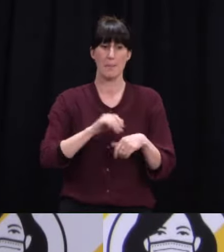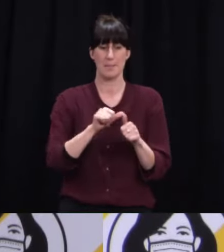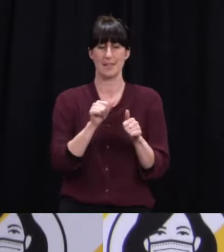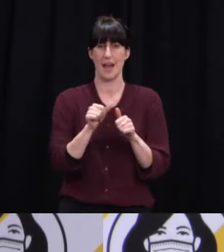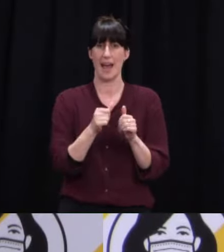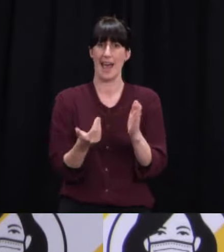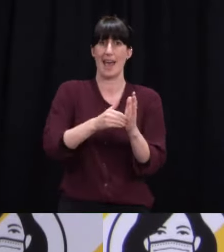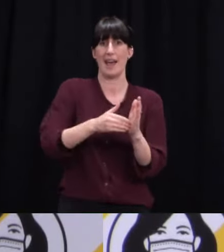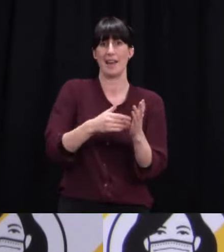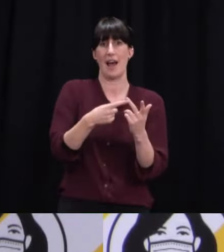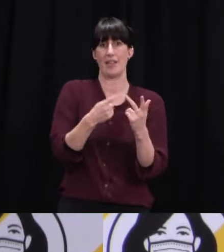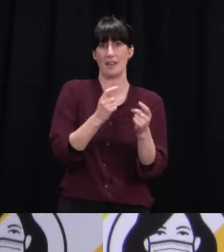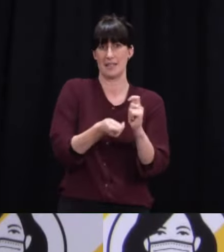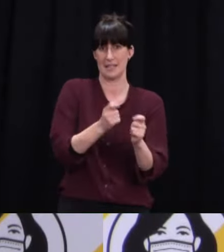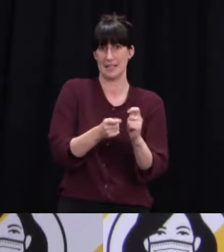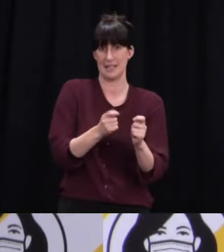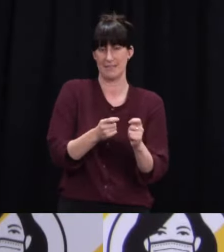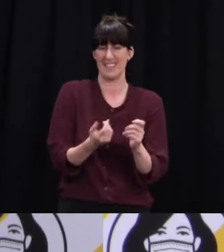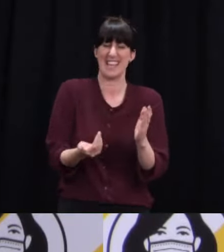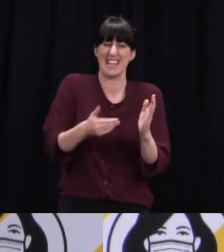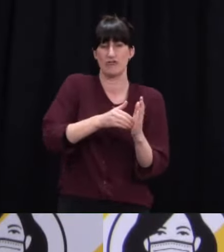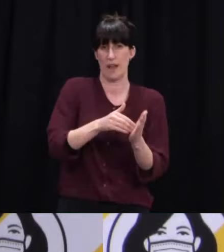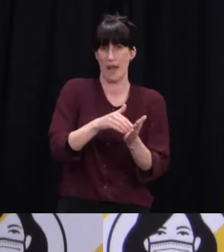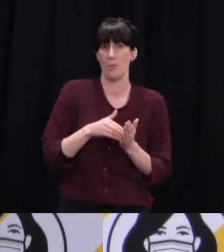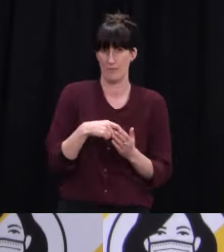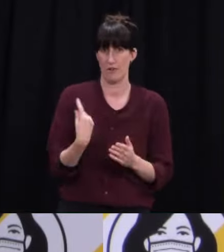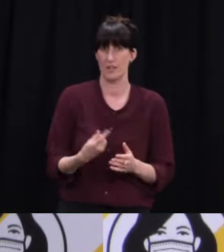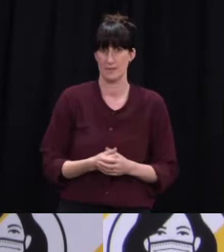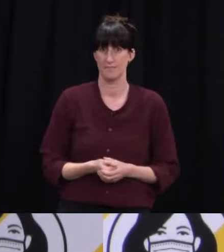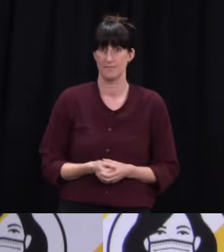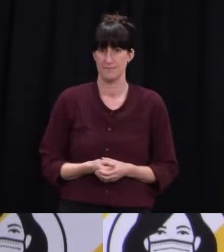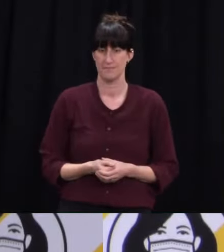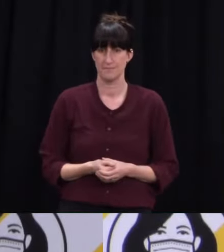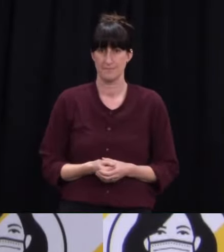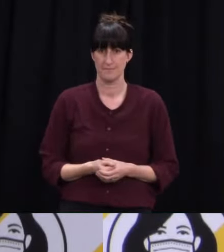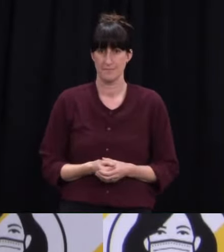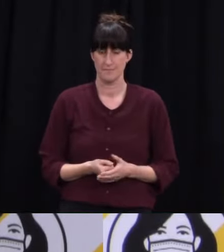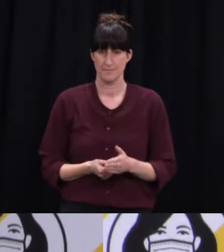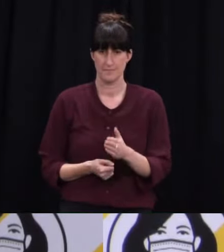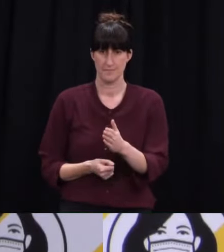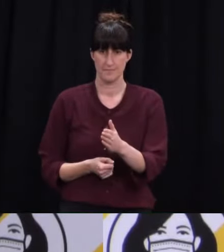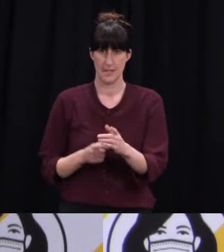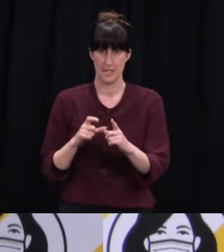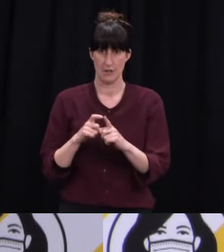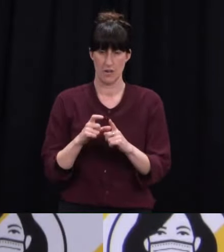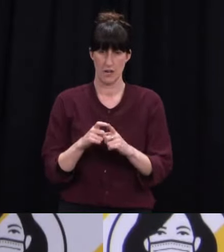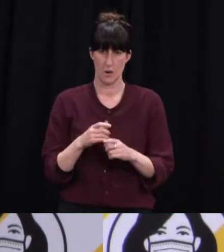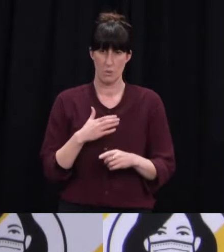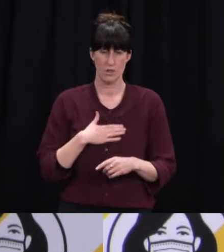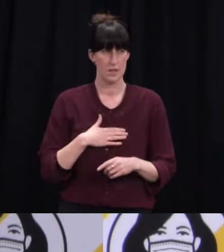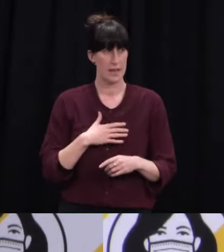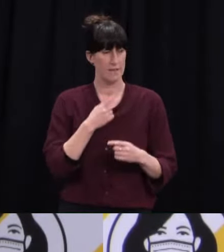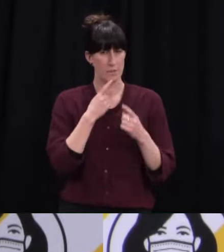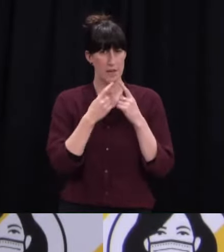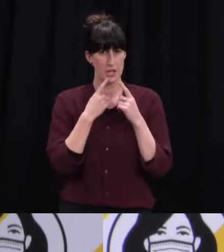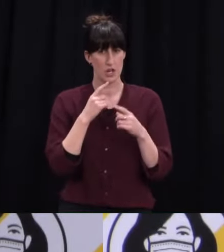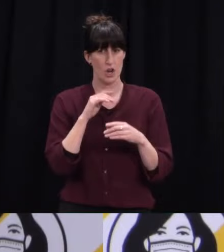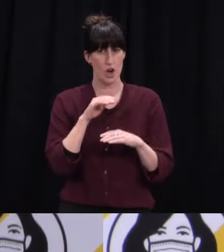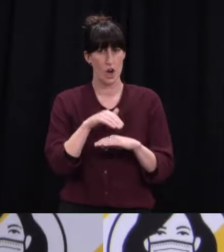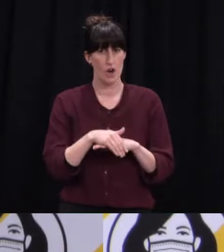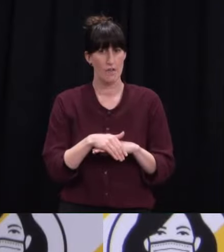another slice of cheese in our line of Swiss cheese slices. Derek. Do you have an update, Dr. Bloomfield, on what Dr. Malcolm